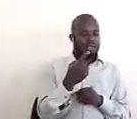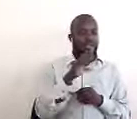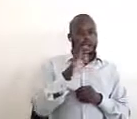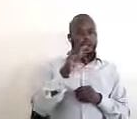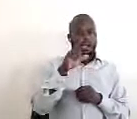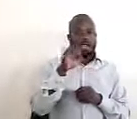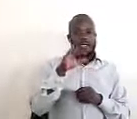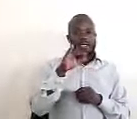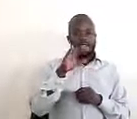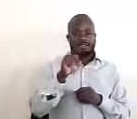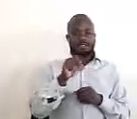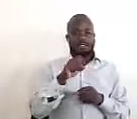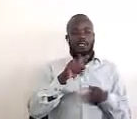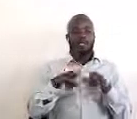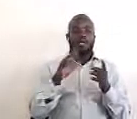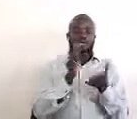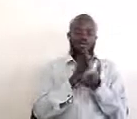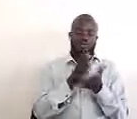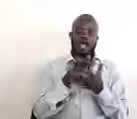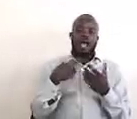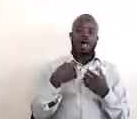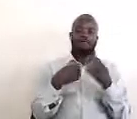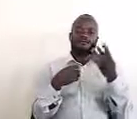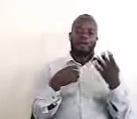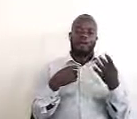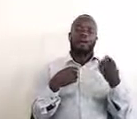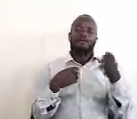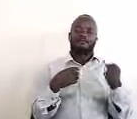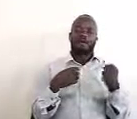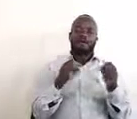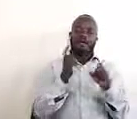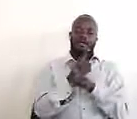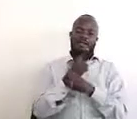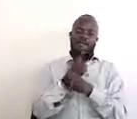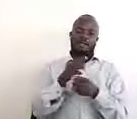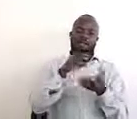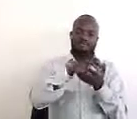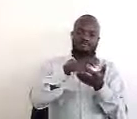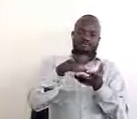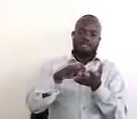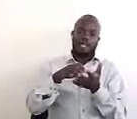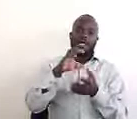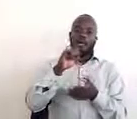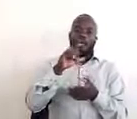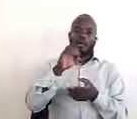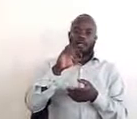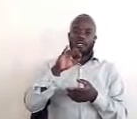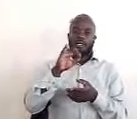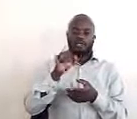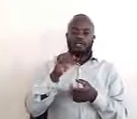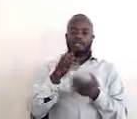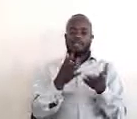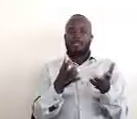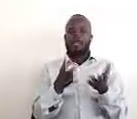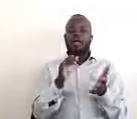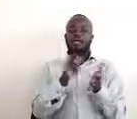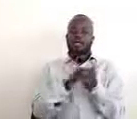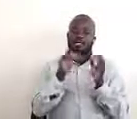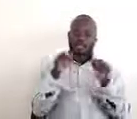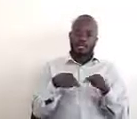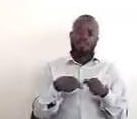in here, but actually there are 4 or 5 different chunks of 180 calories in